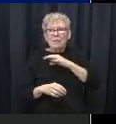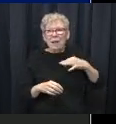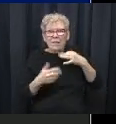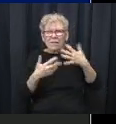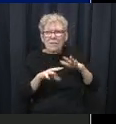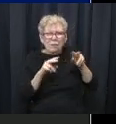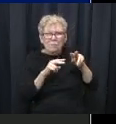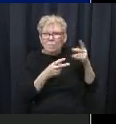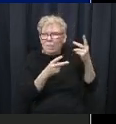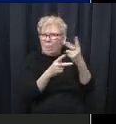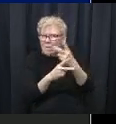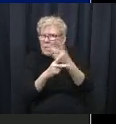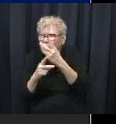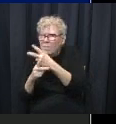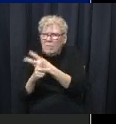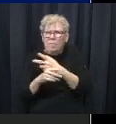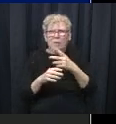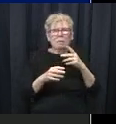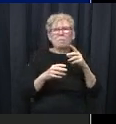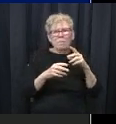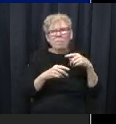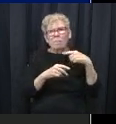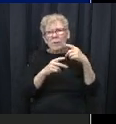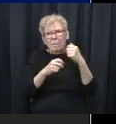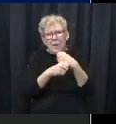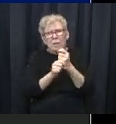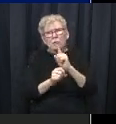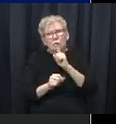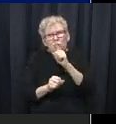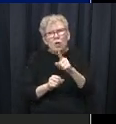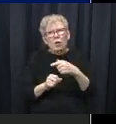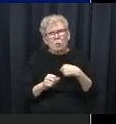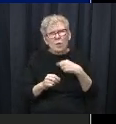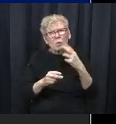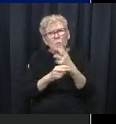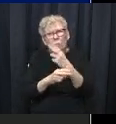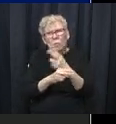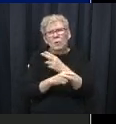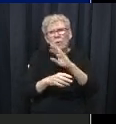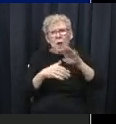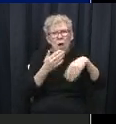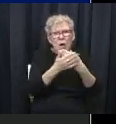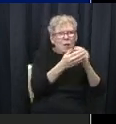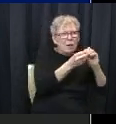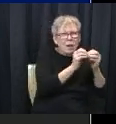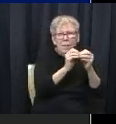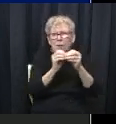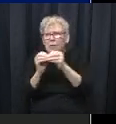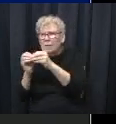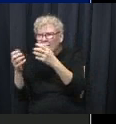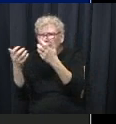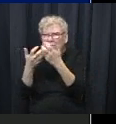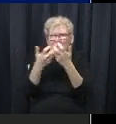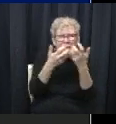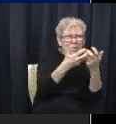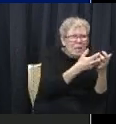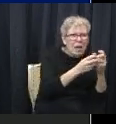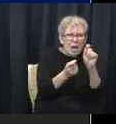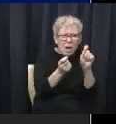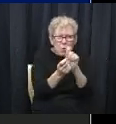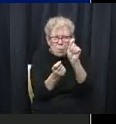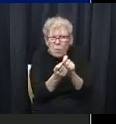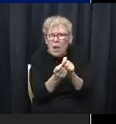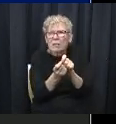the metrics that we're using for each county are correct. So this is how we expect the map to look in case there's any